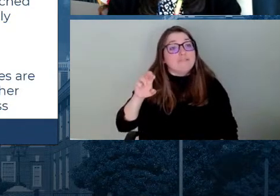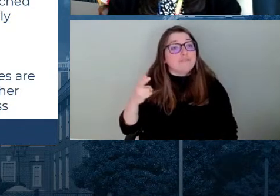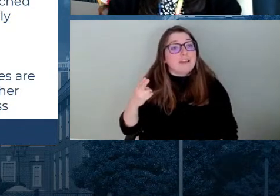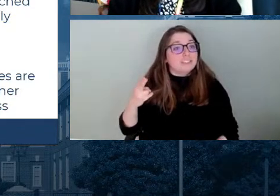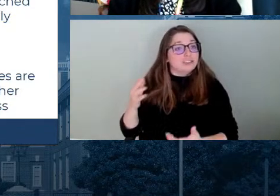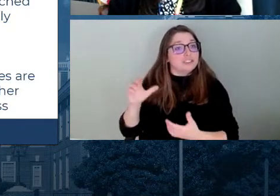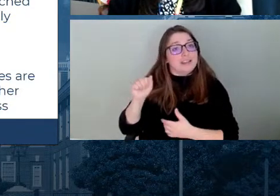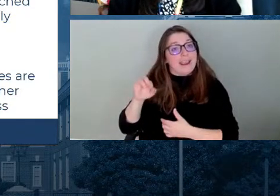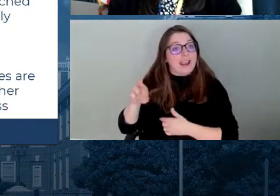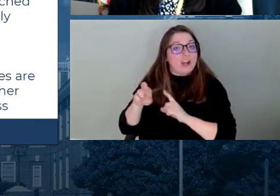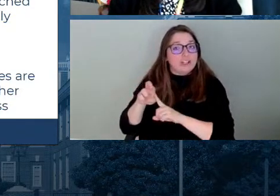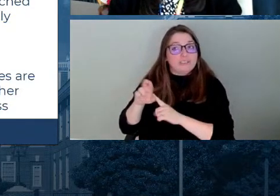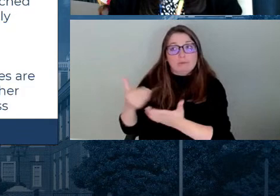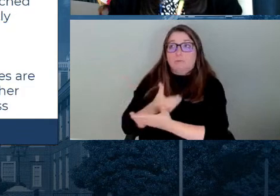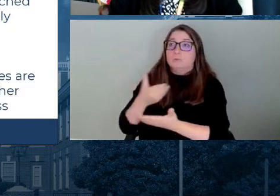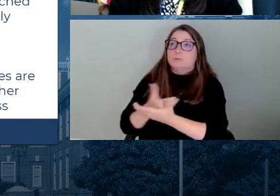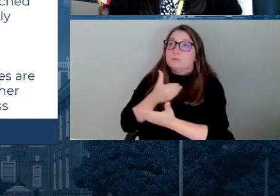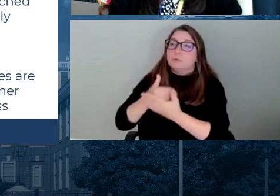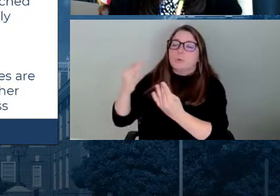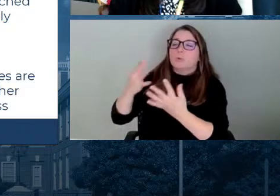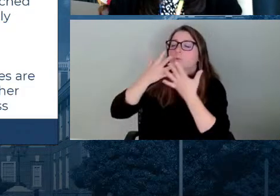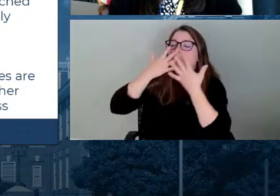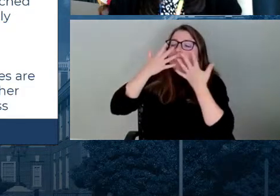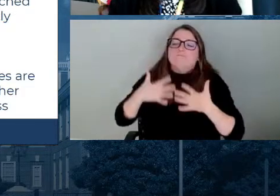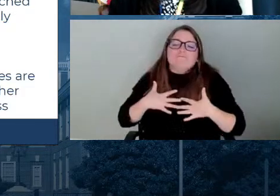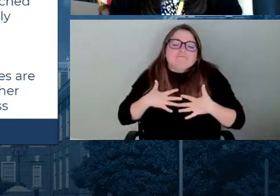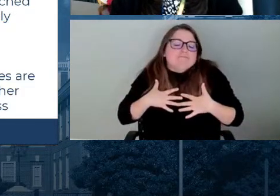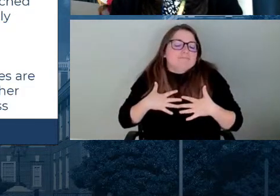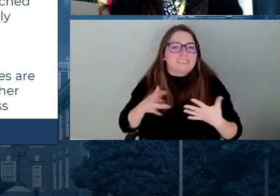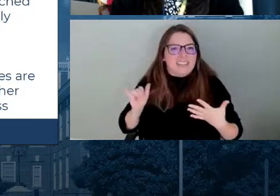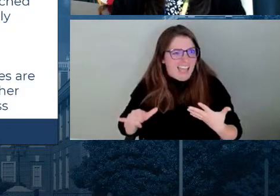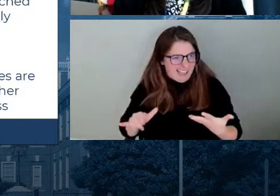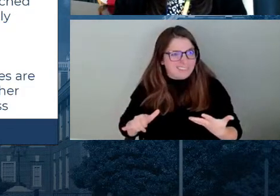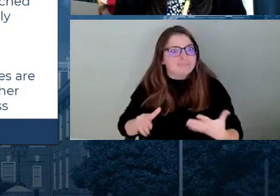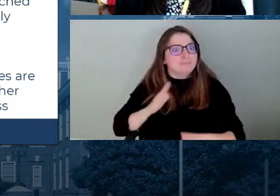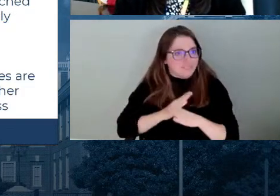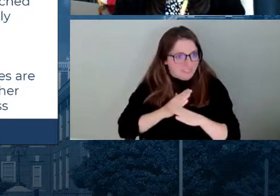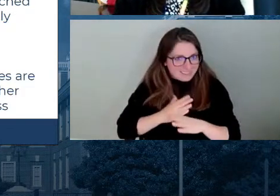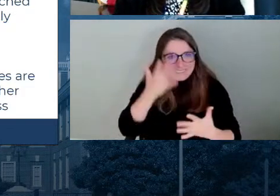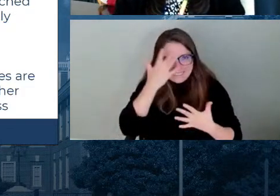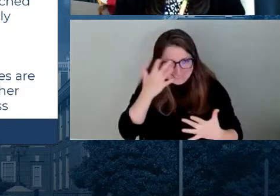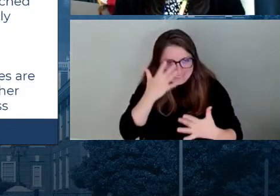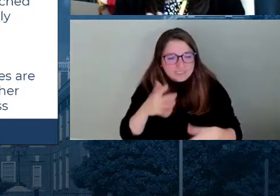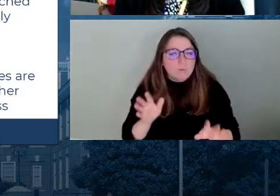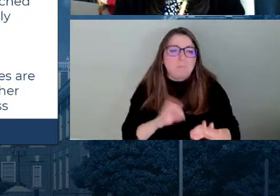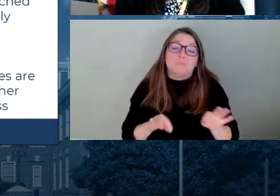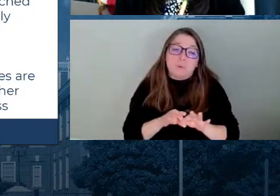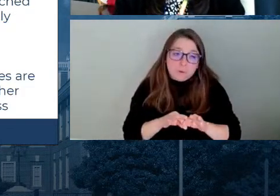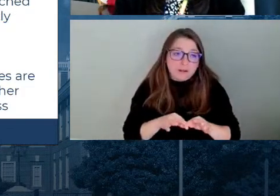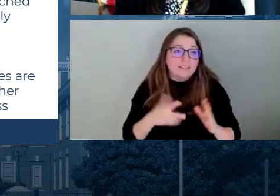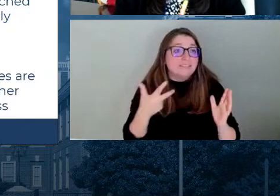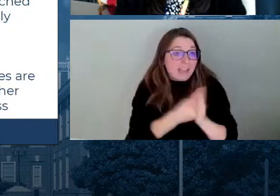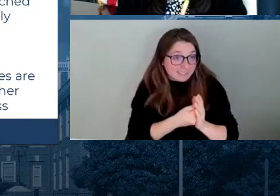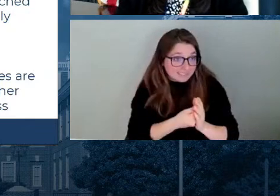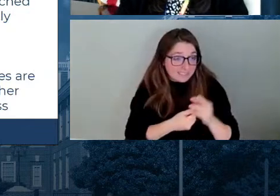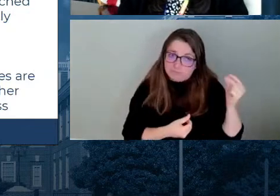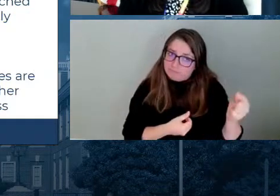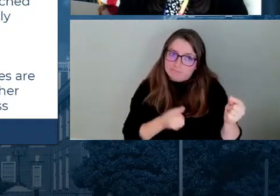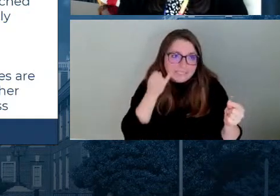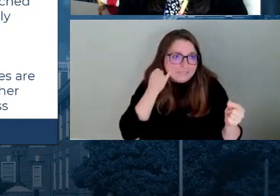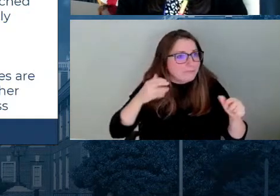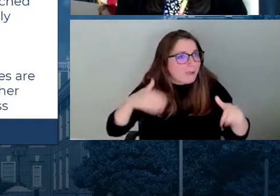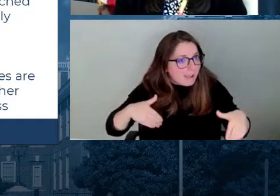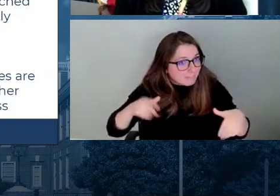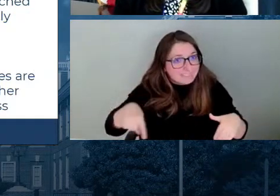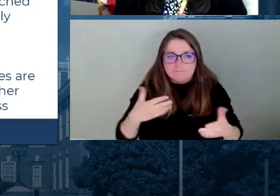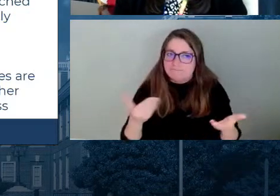So we, again, really want people to get vaccinated right away for both flu. And again, if you've not had your bivalent